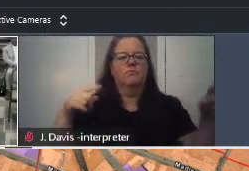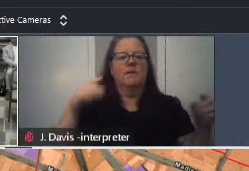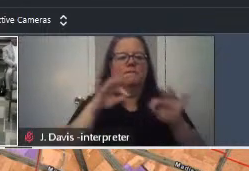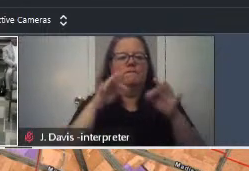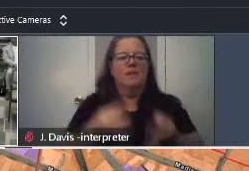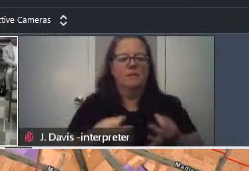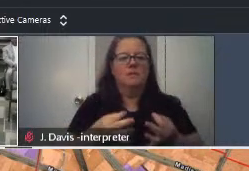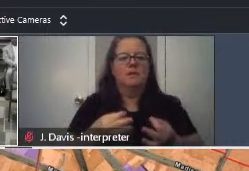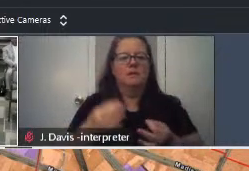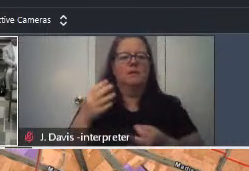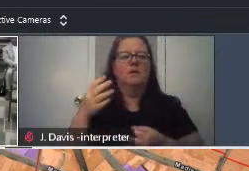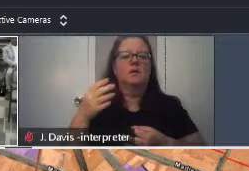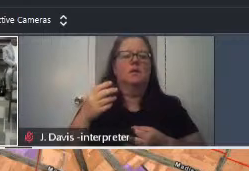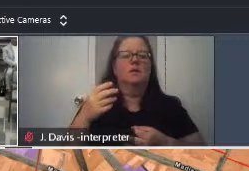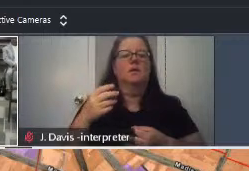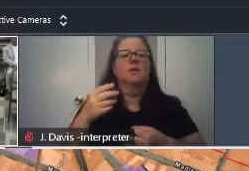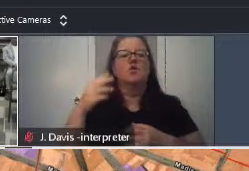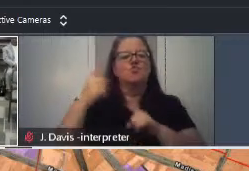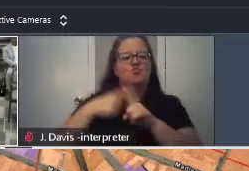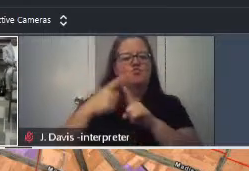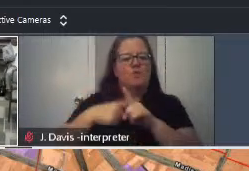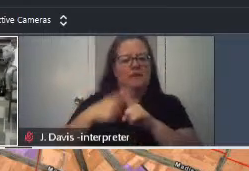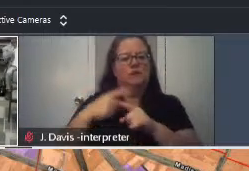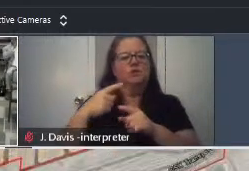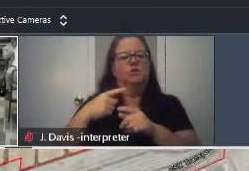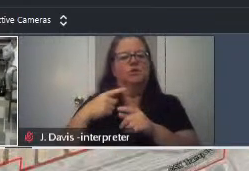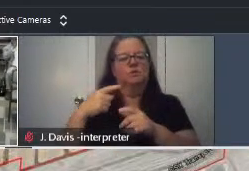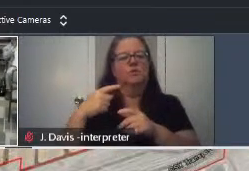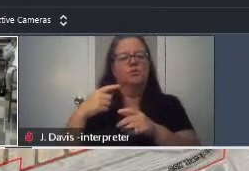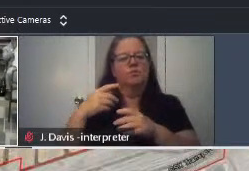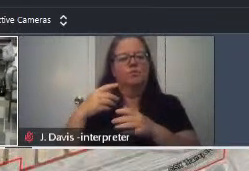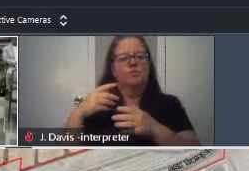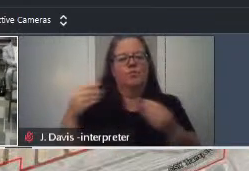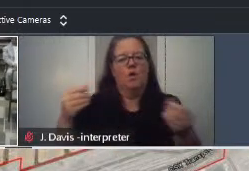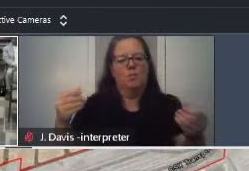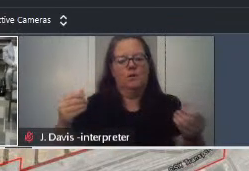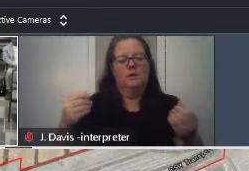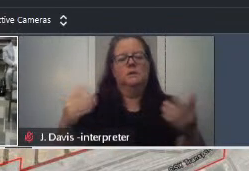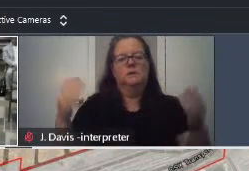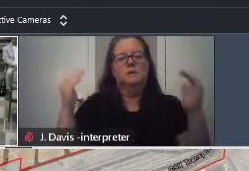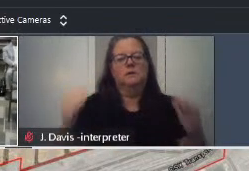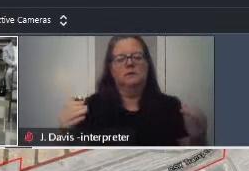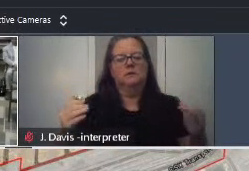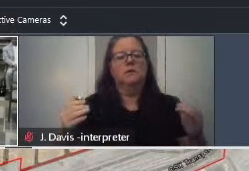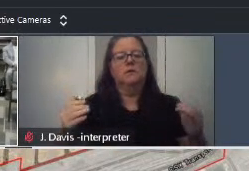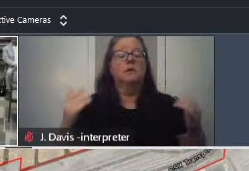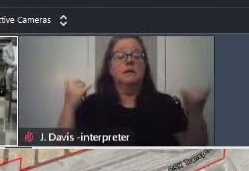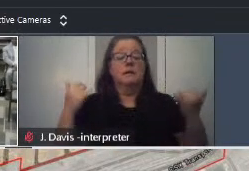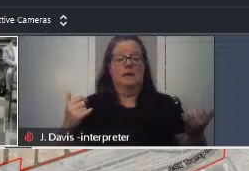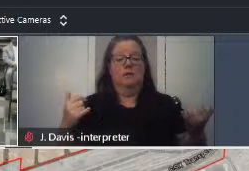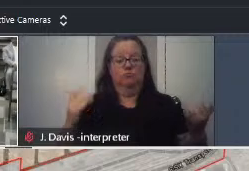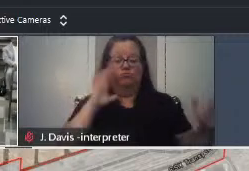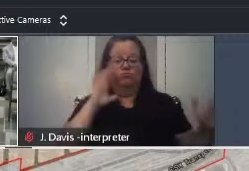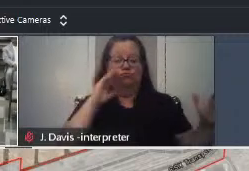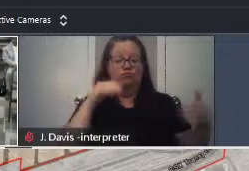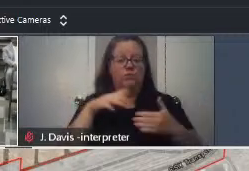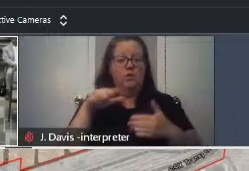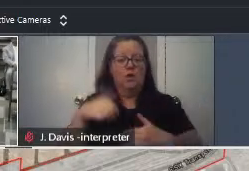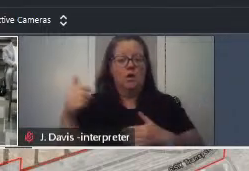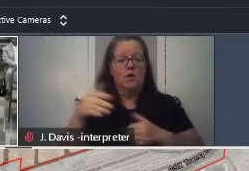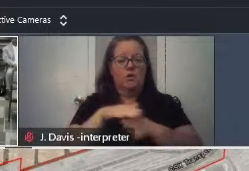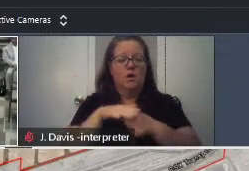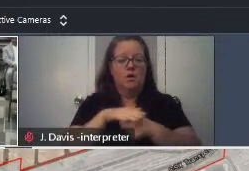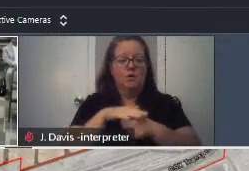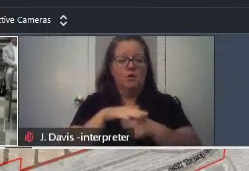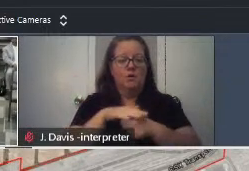intensity multifamily in that area. Next slide. We get now into some of the areas that are on the